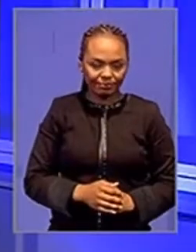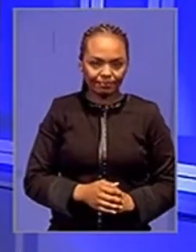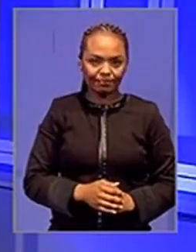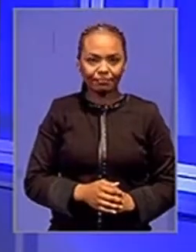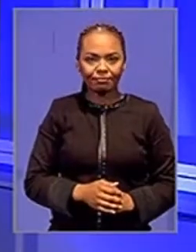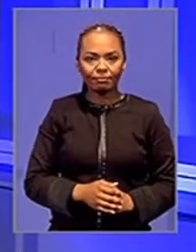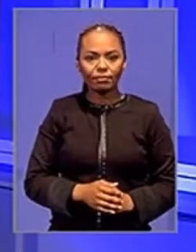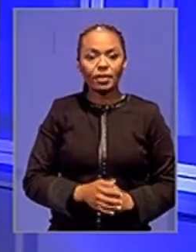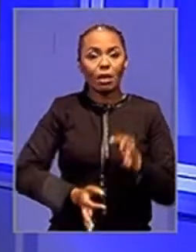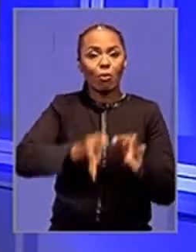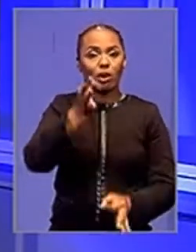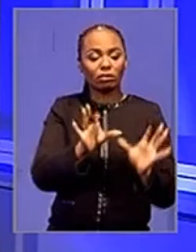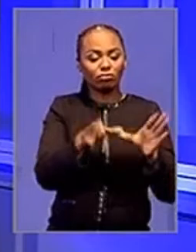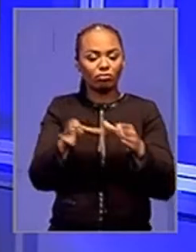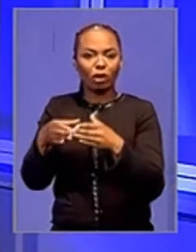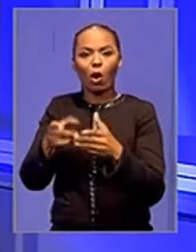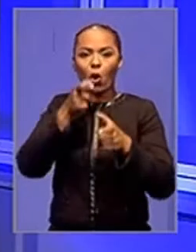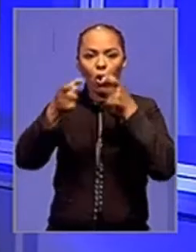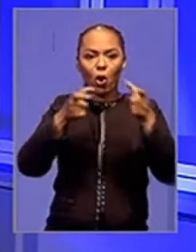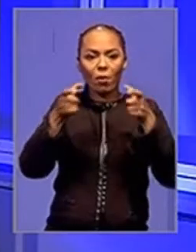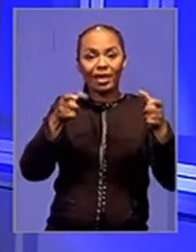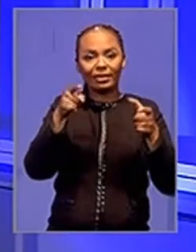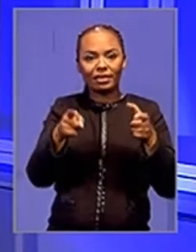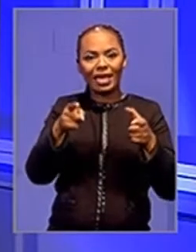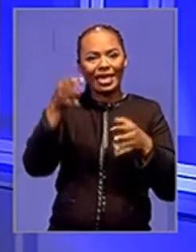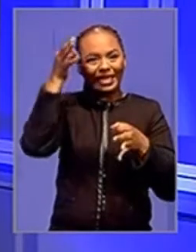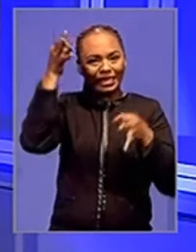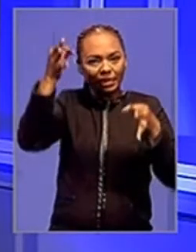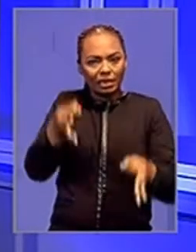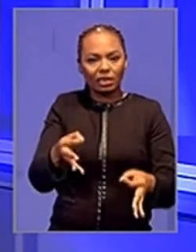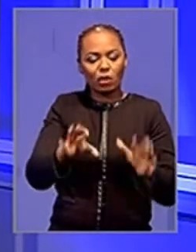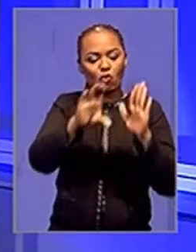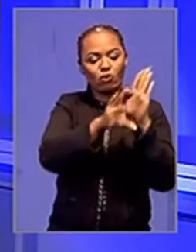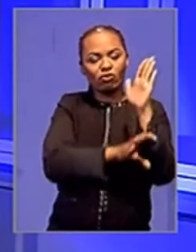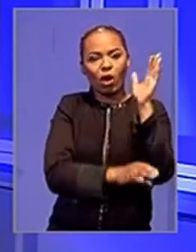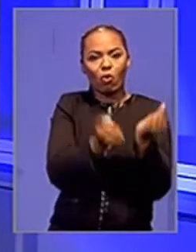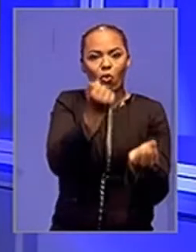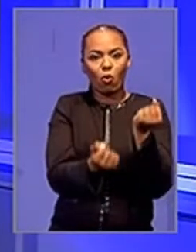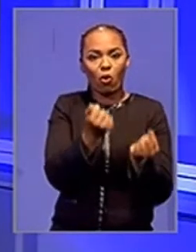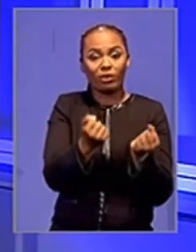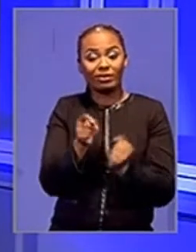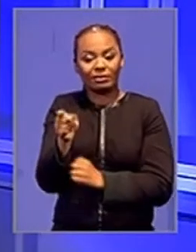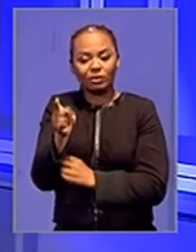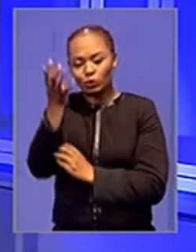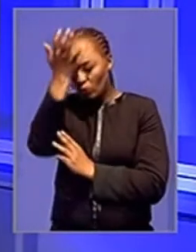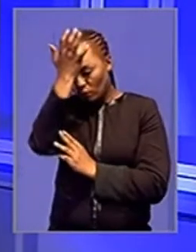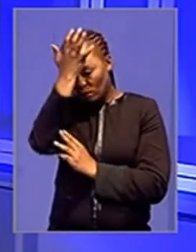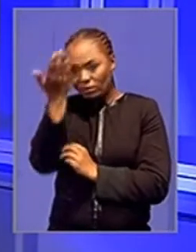Mekga dipolotiki e ntshitse maikutlo ka sephetho sena sa lekgotla la dinyewe la Molao wa Motheo kgahlano le mopresidente wa mehleng Jacob Zuma.